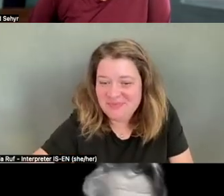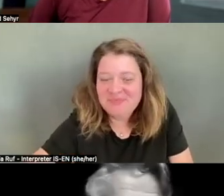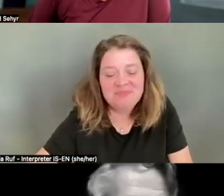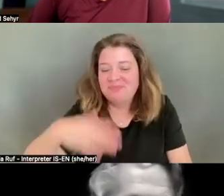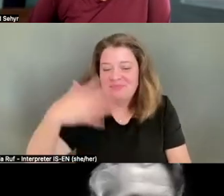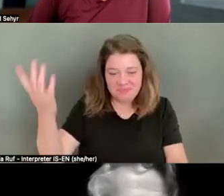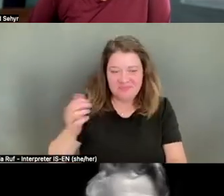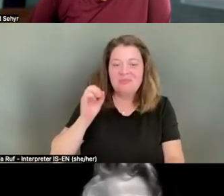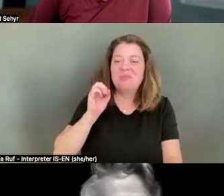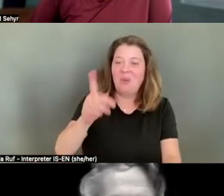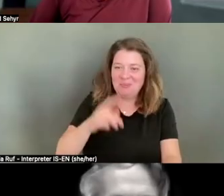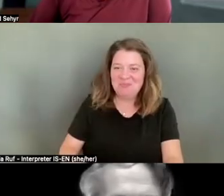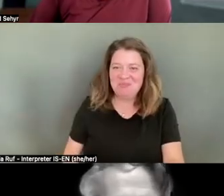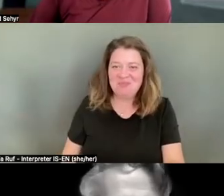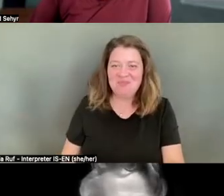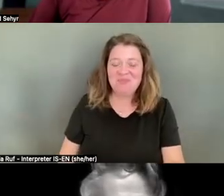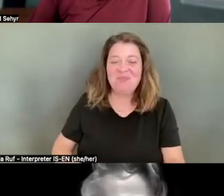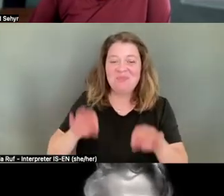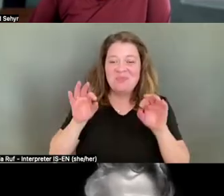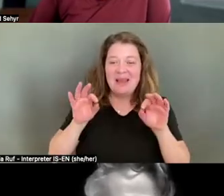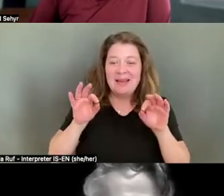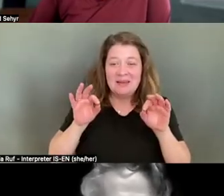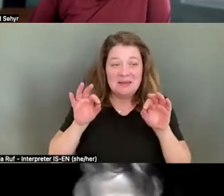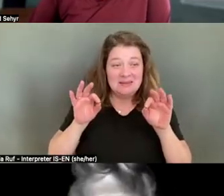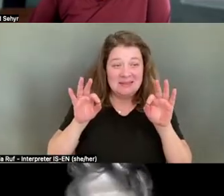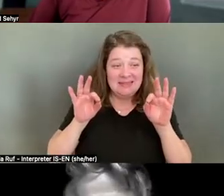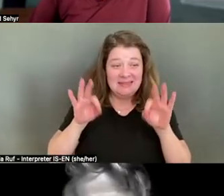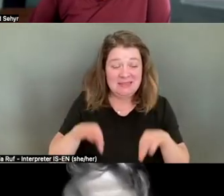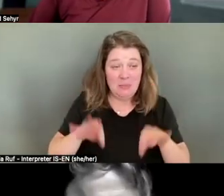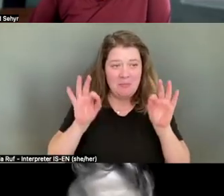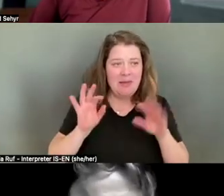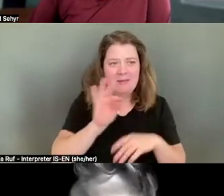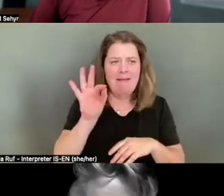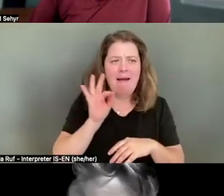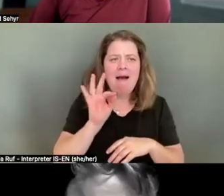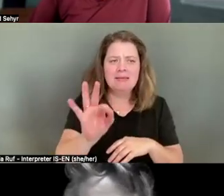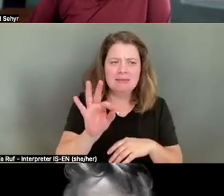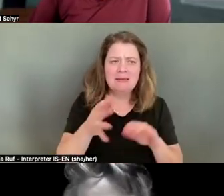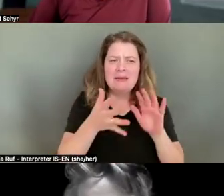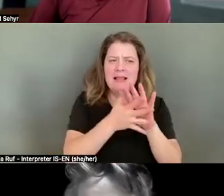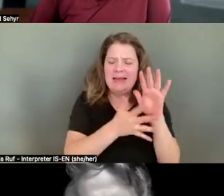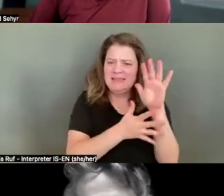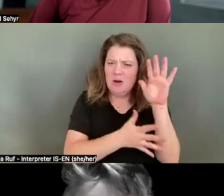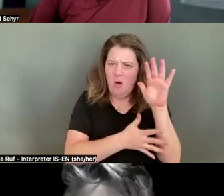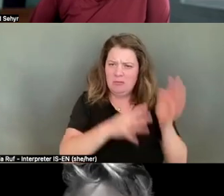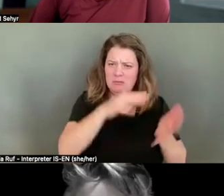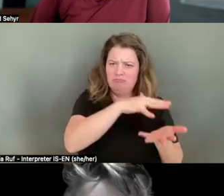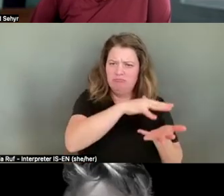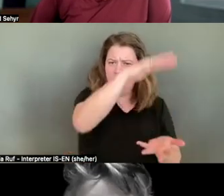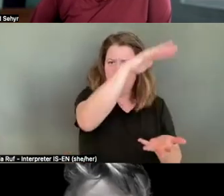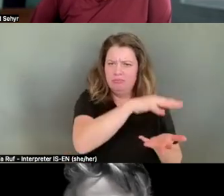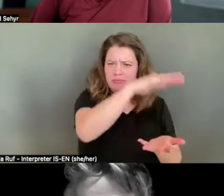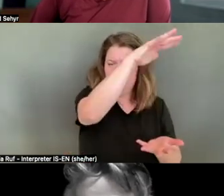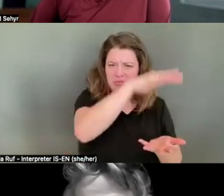Okay, so Matt would like to know whether the size of the lexicon influences